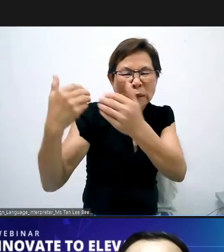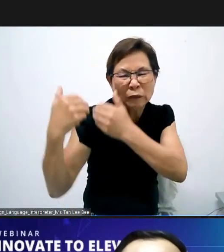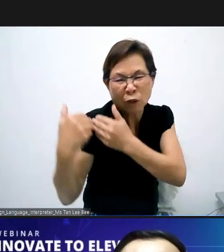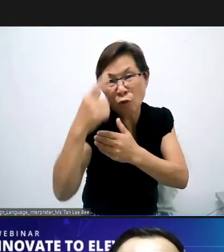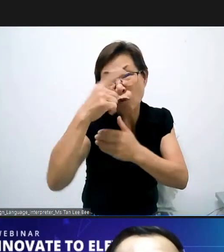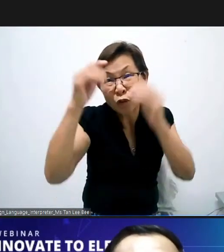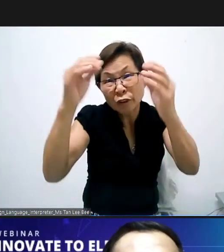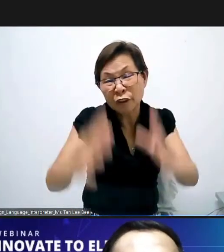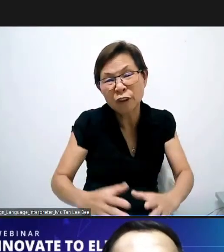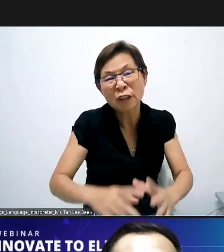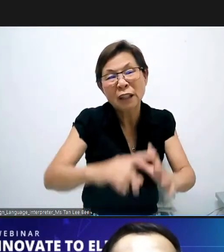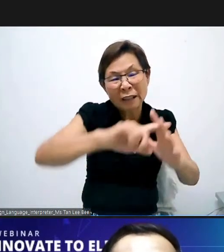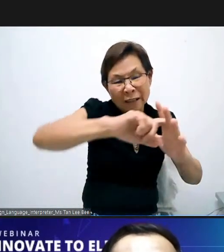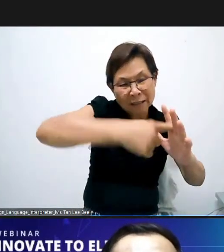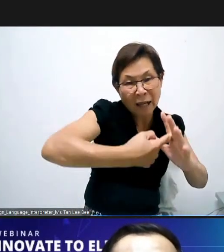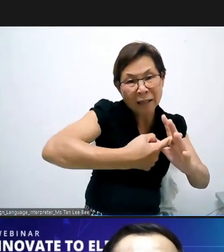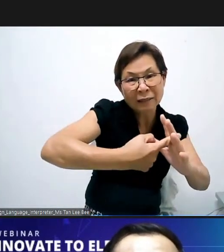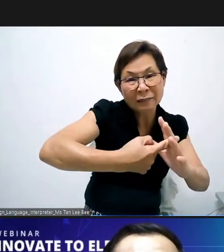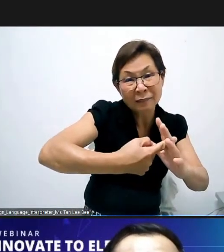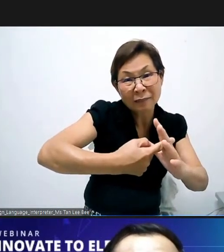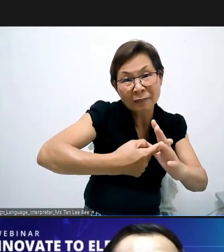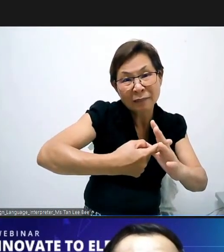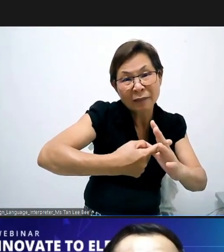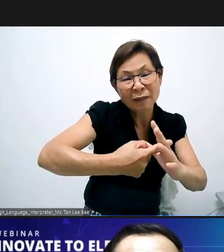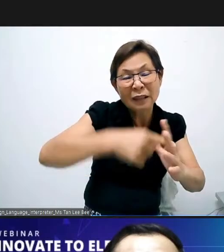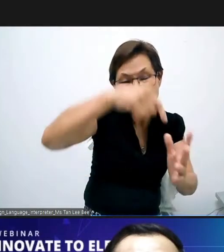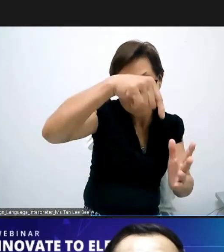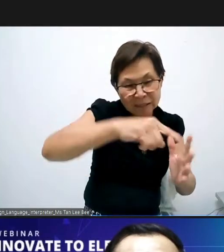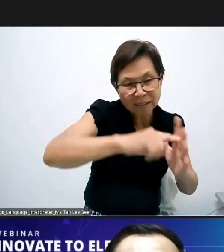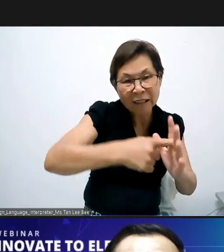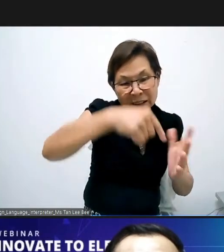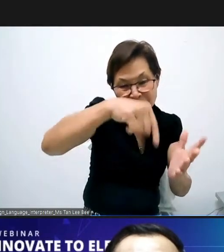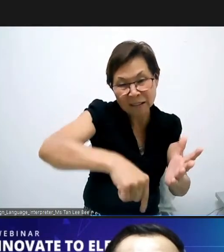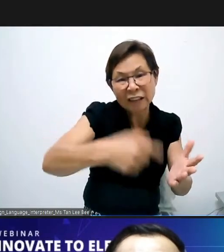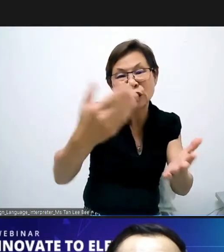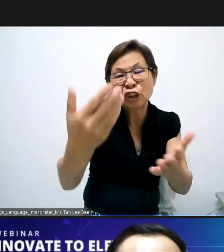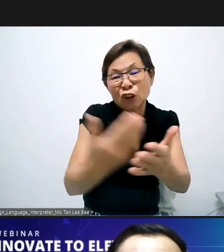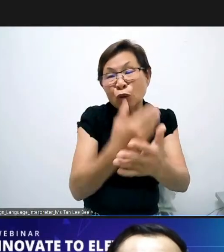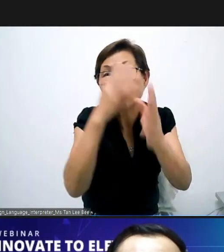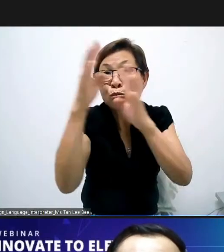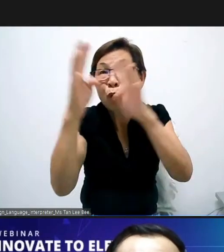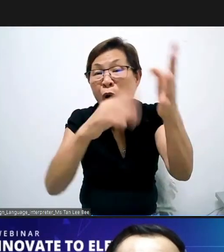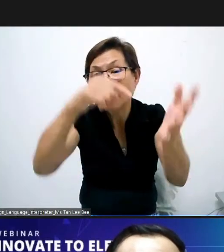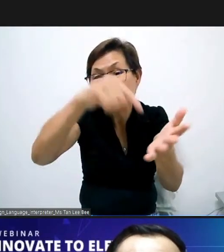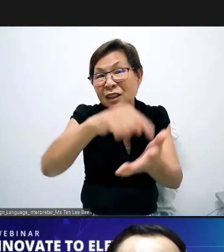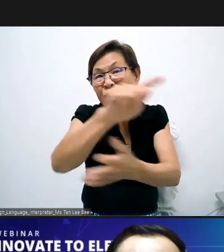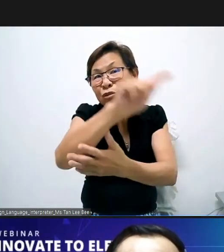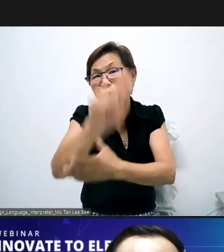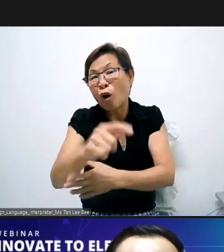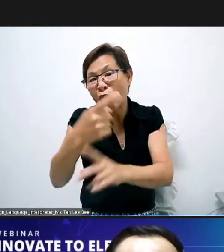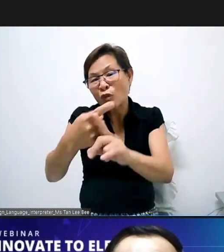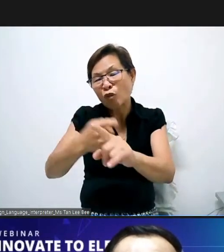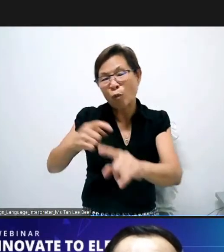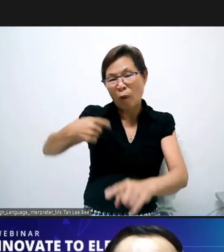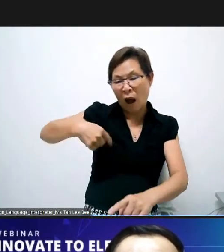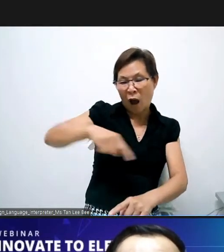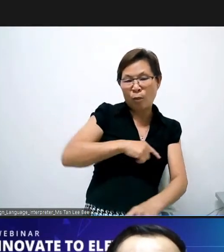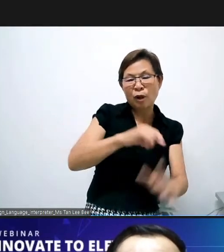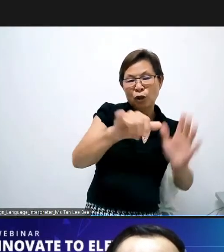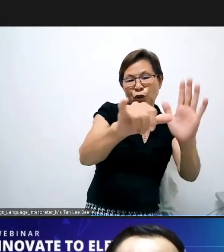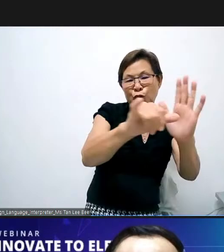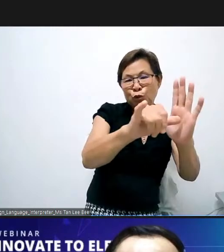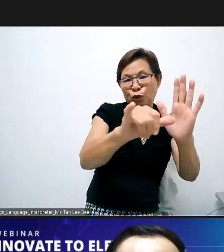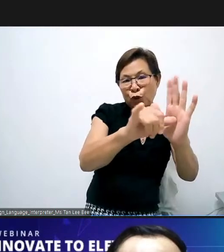the implementation of these kinds of innovation? This question is from our YouTube